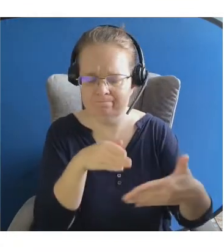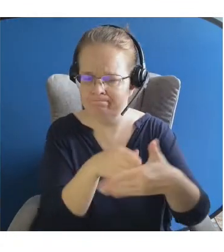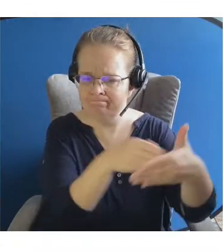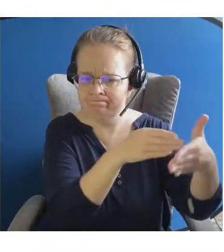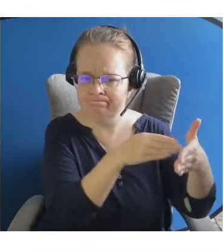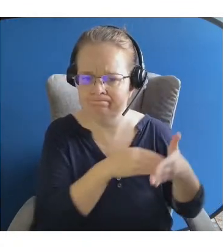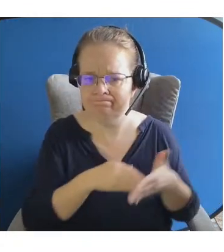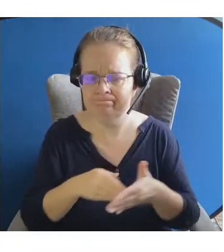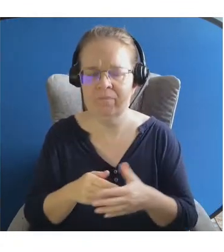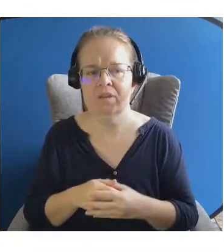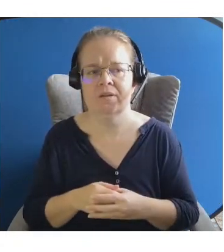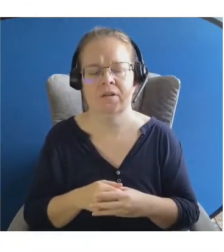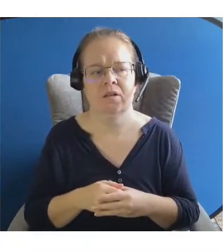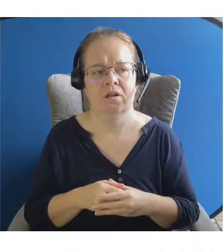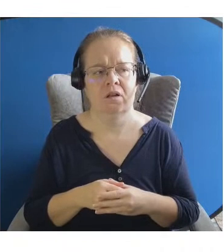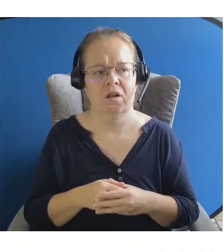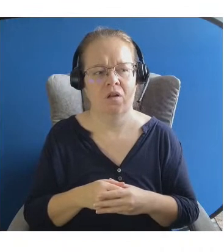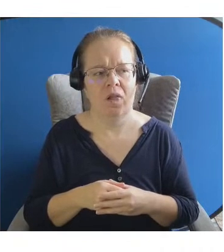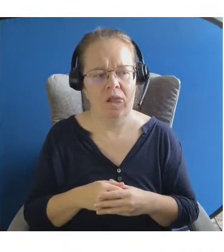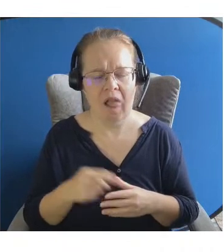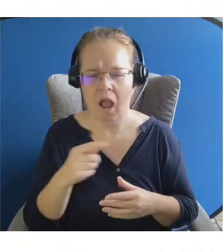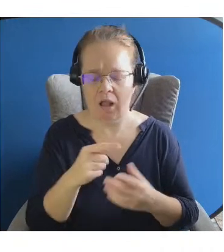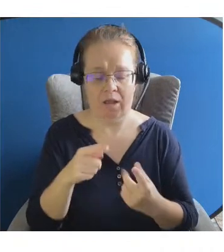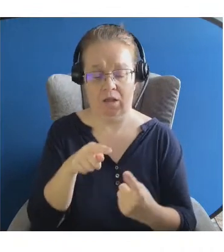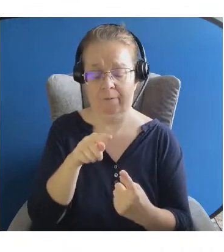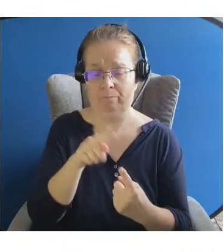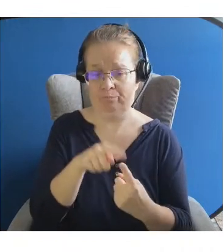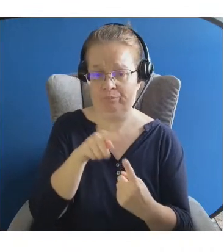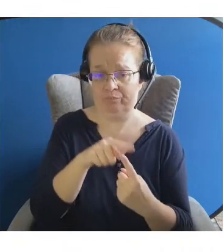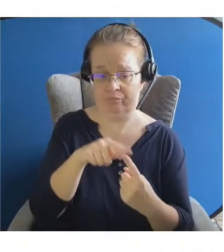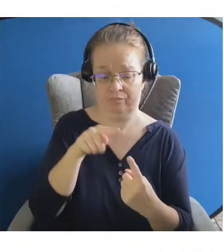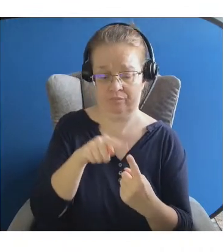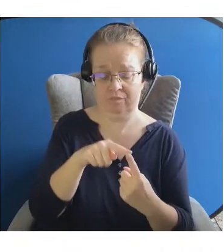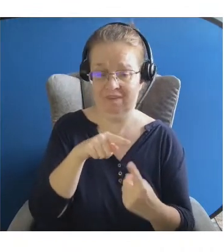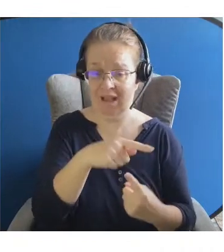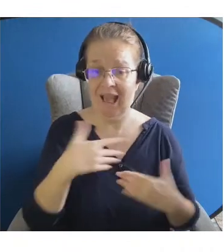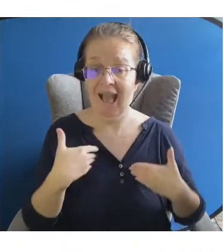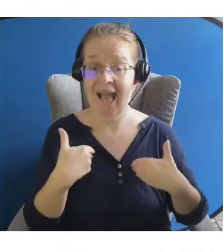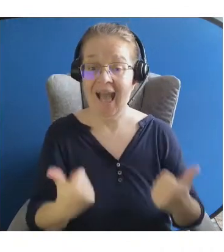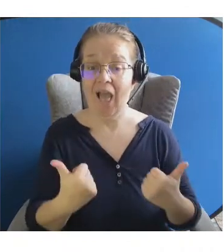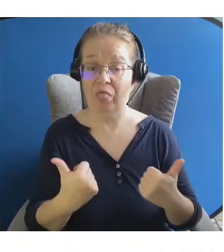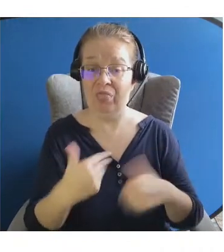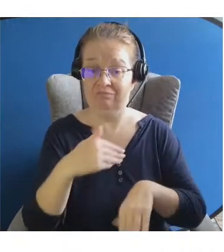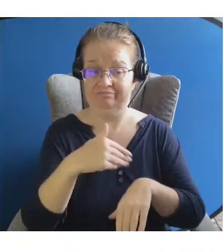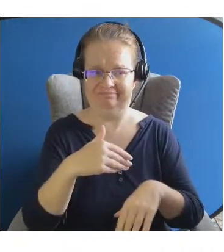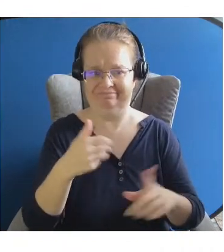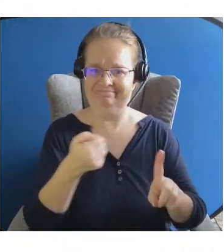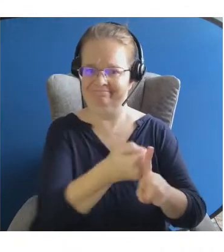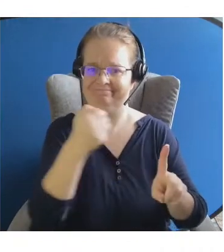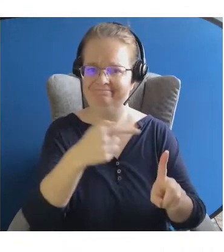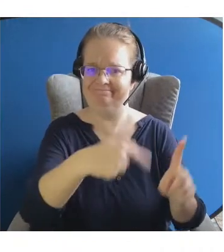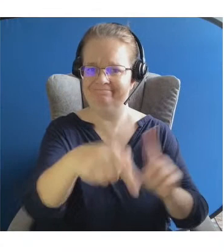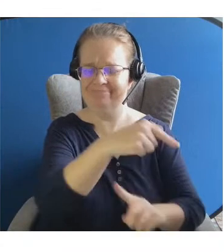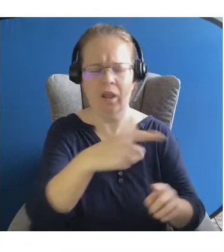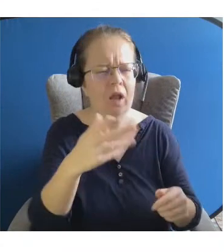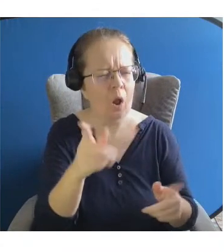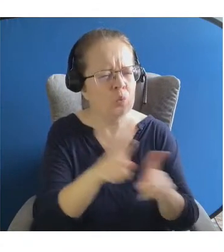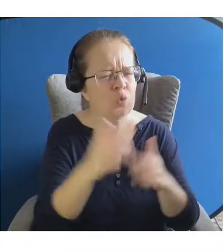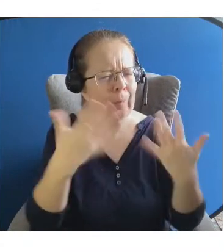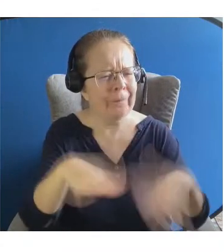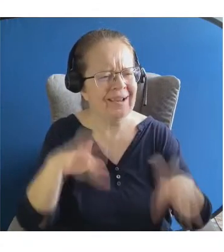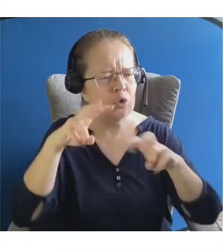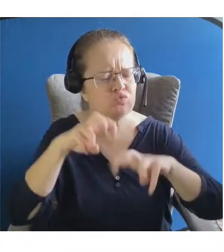this was sort of twofold. Partly the health impact of the pandemic itself, but also I think there was some research,